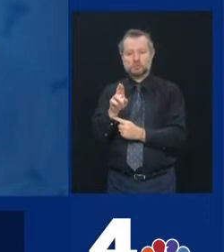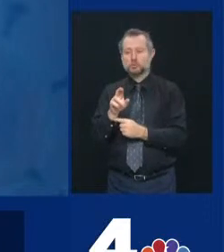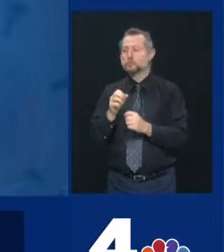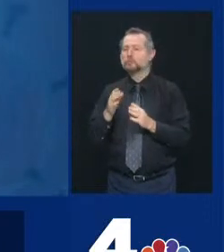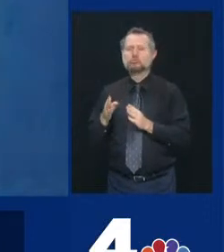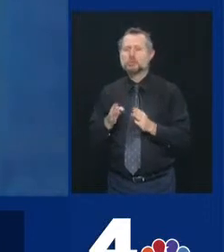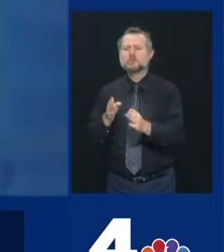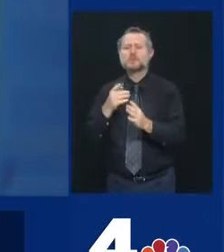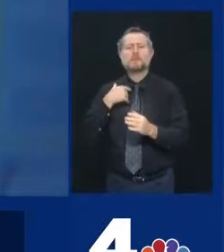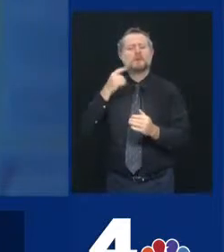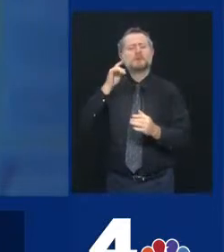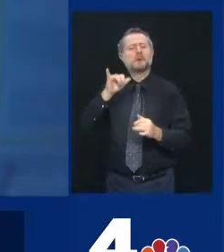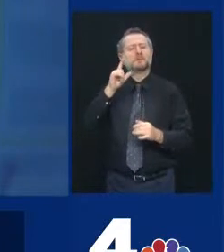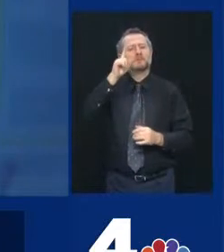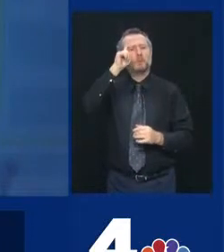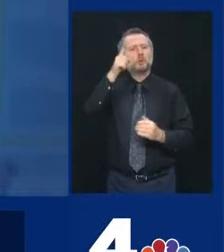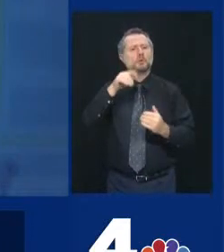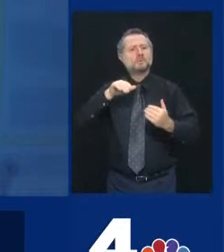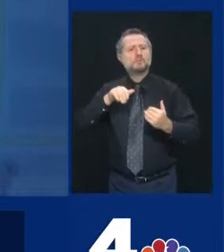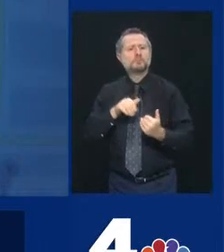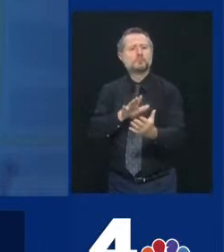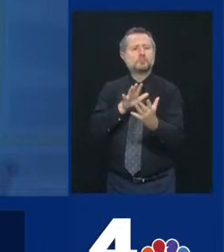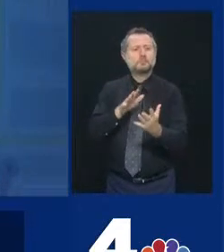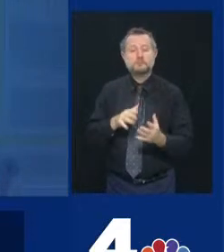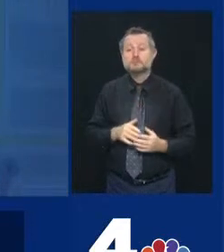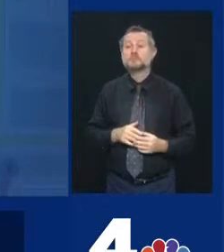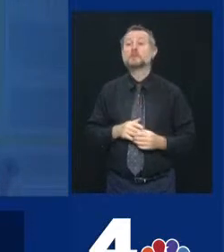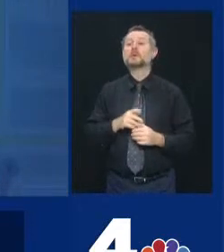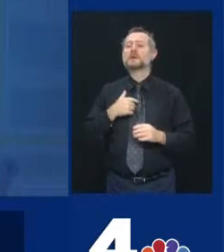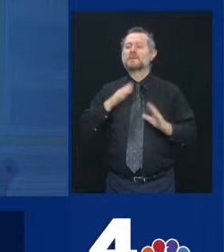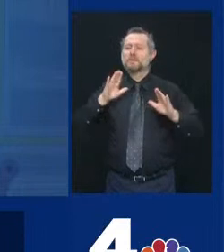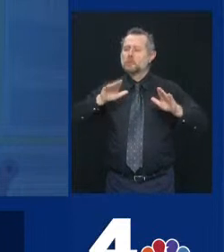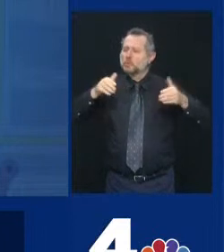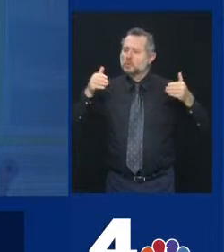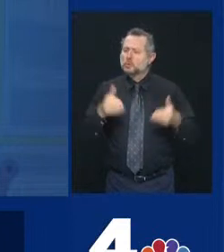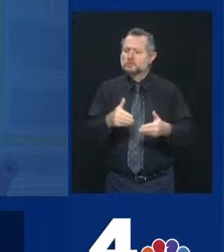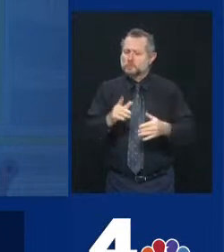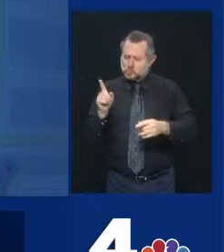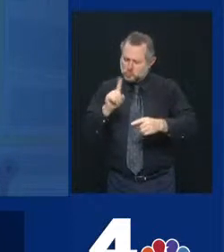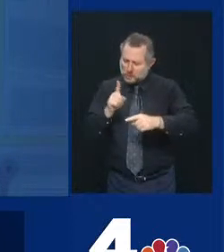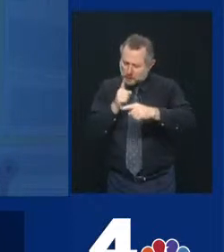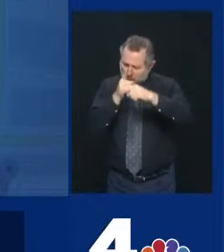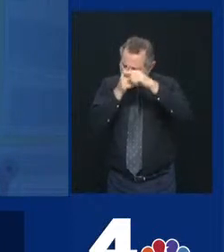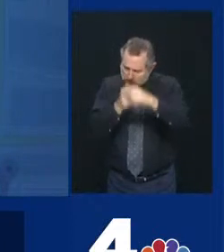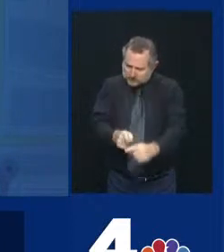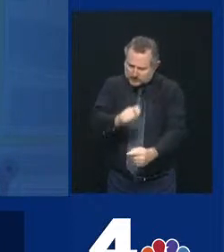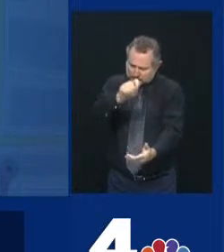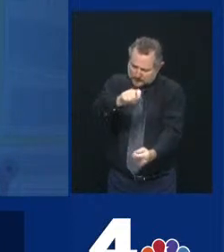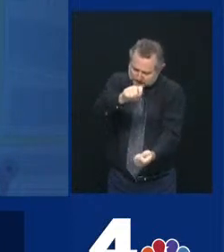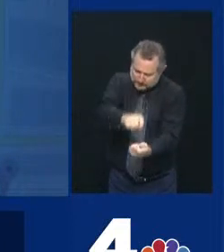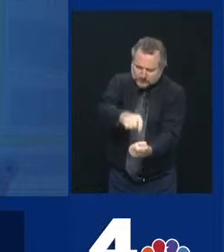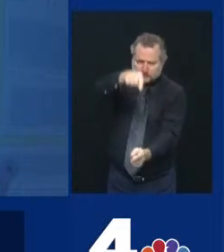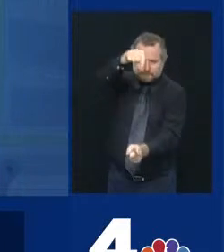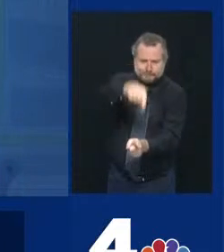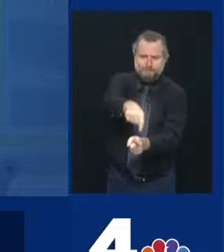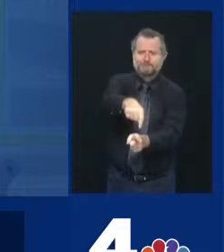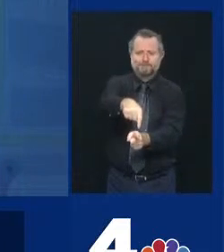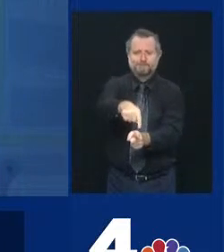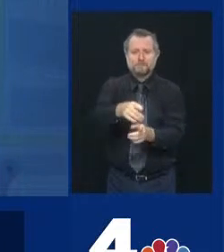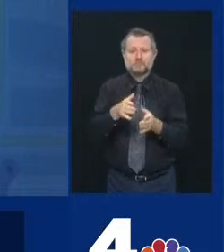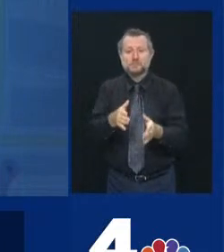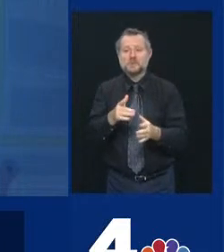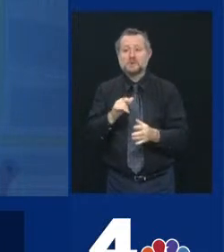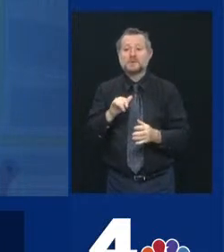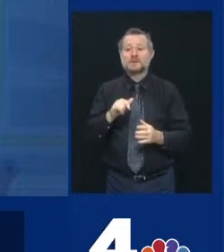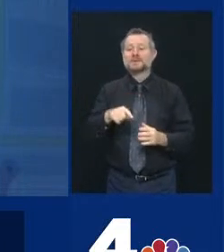data-driven. It targets neighborhoods as opposed to regions. It's not about the downstate region, upstate region,